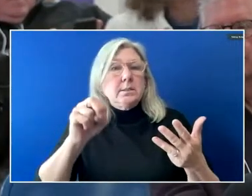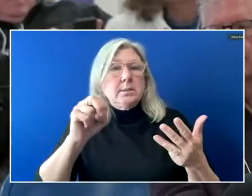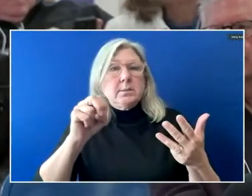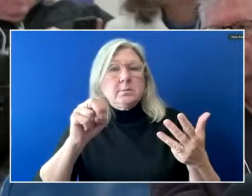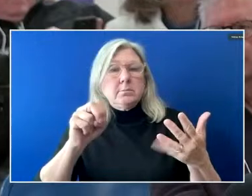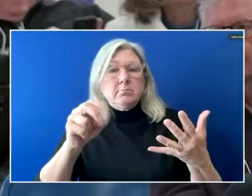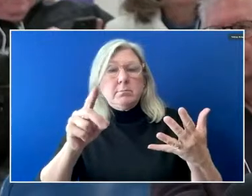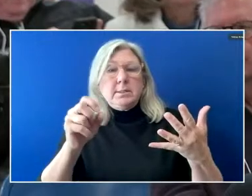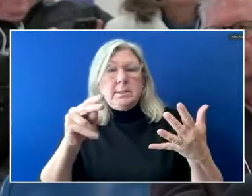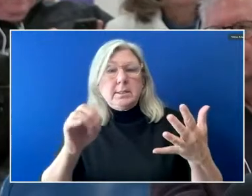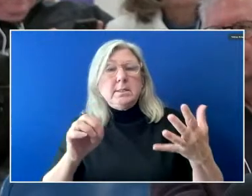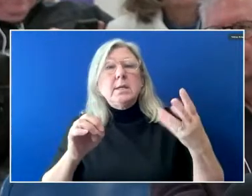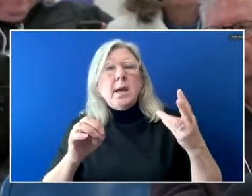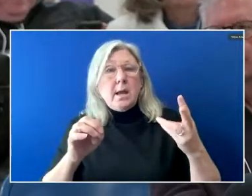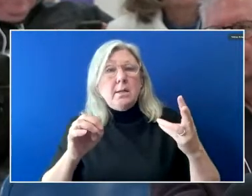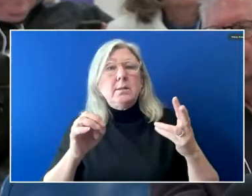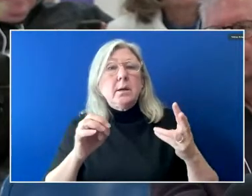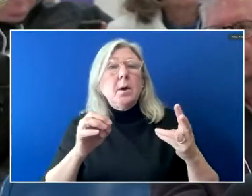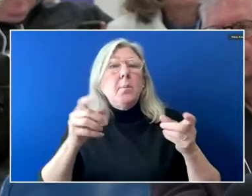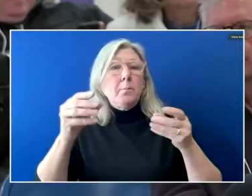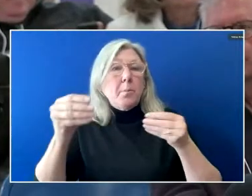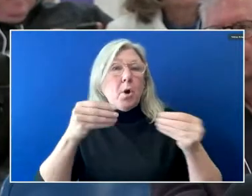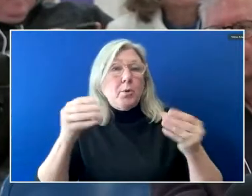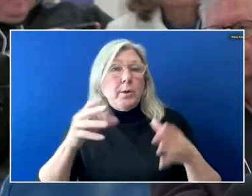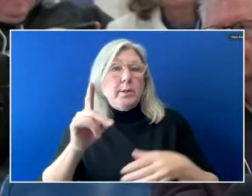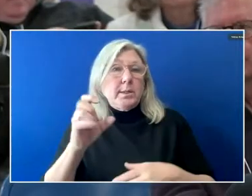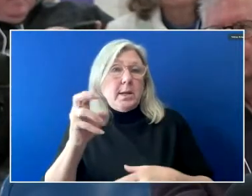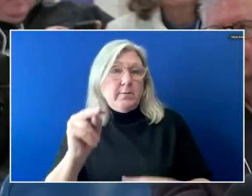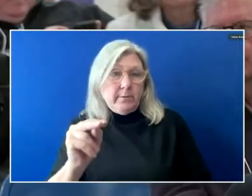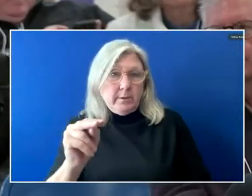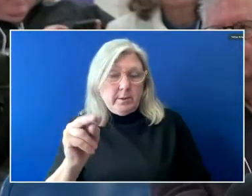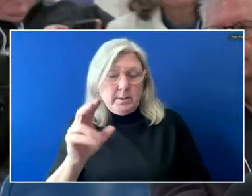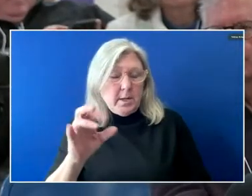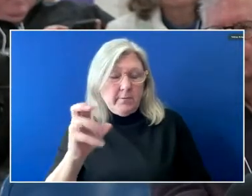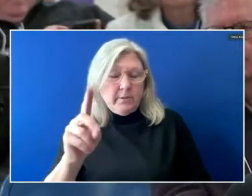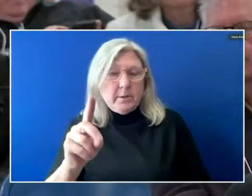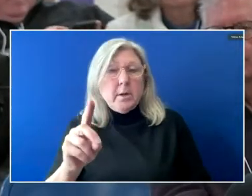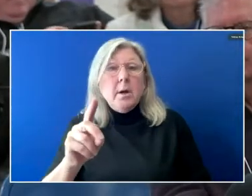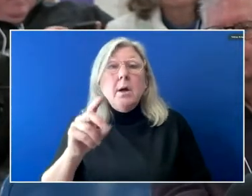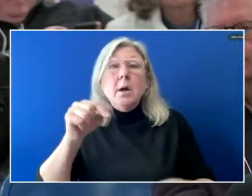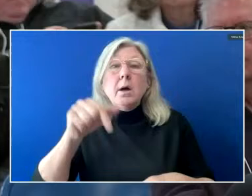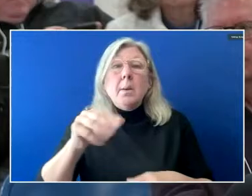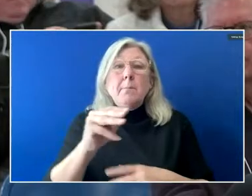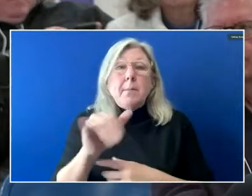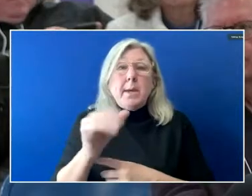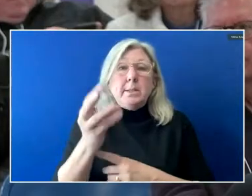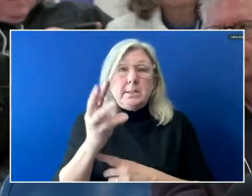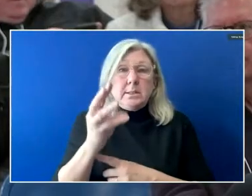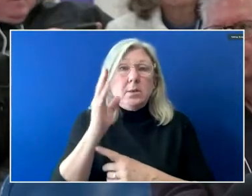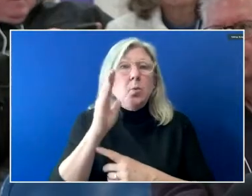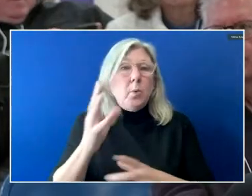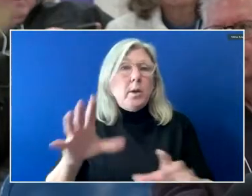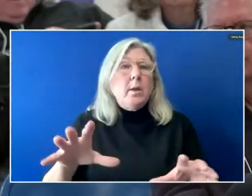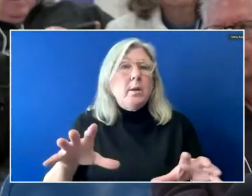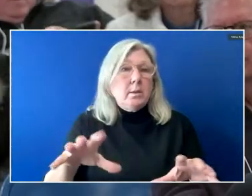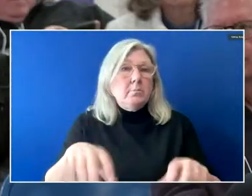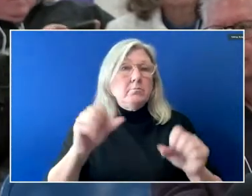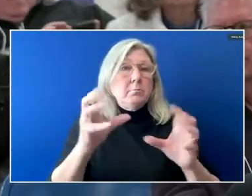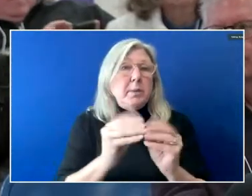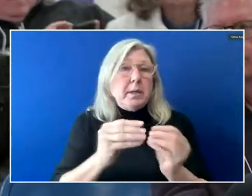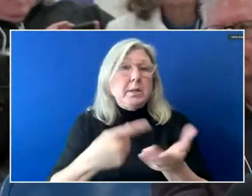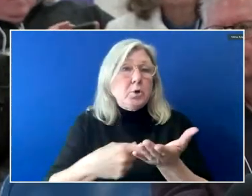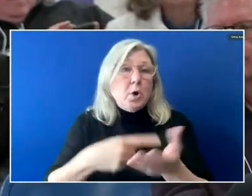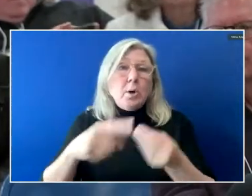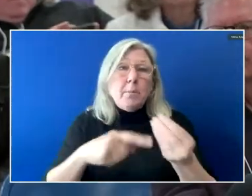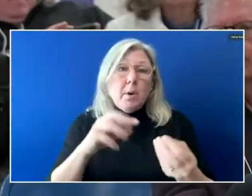gartstein we on May 16th are going to have a meeting where we're going to talk about RTM and we really